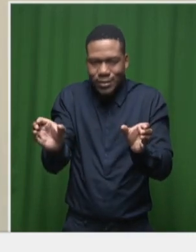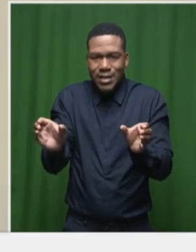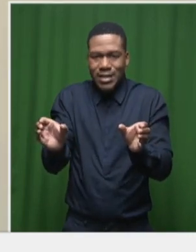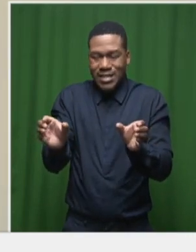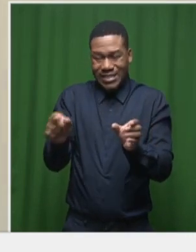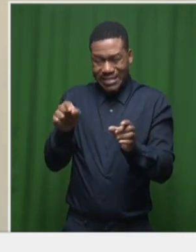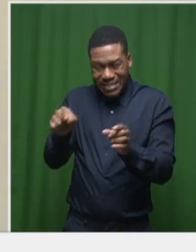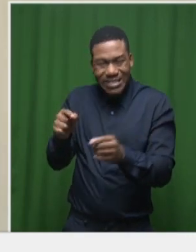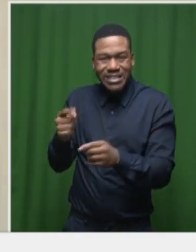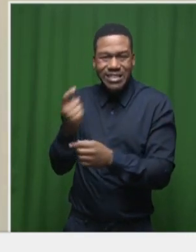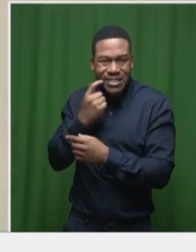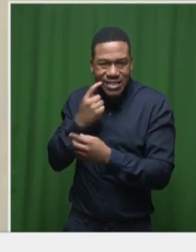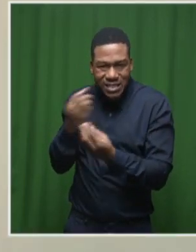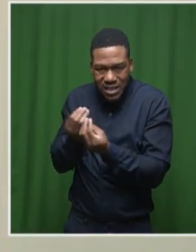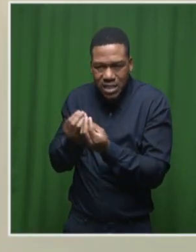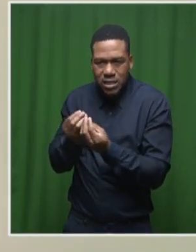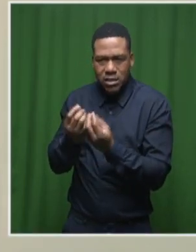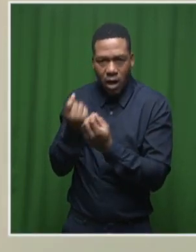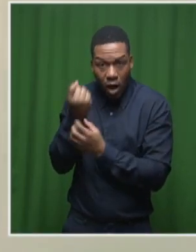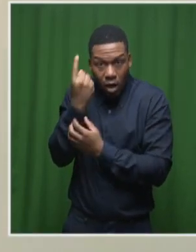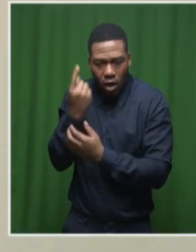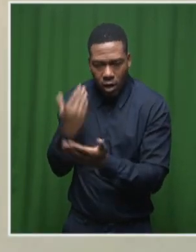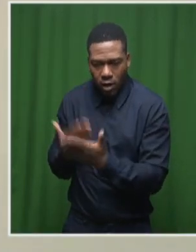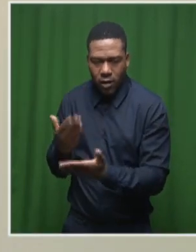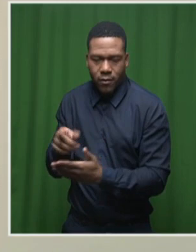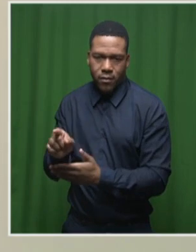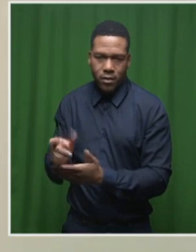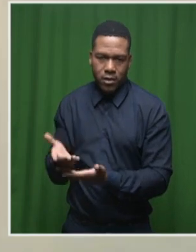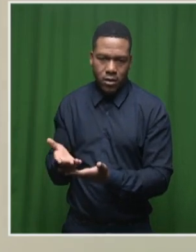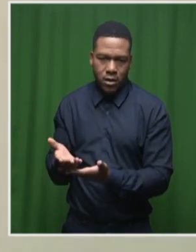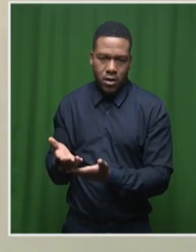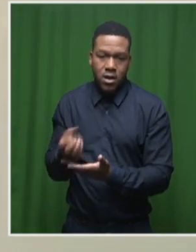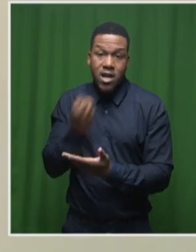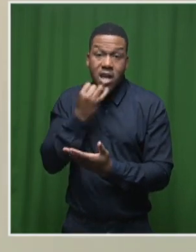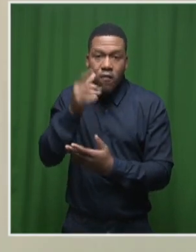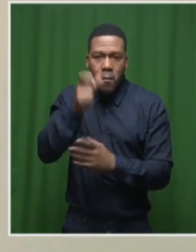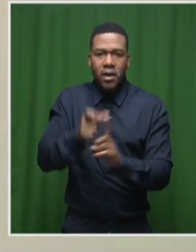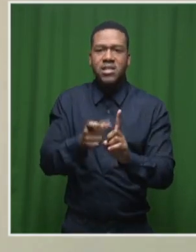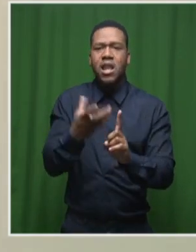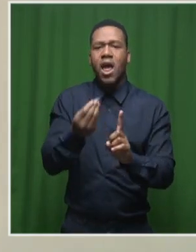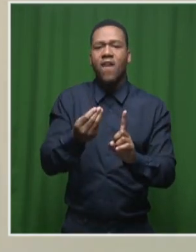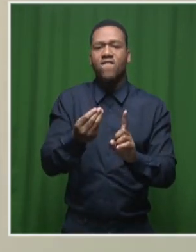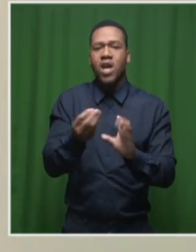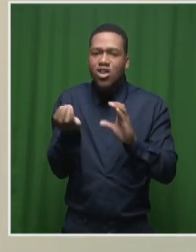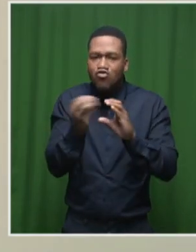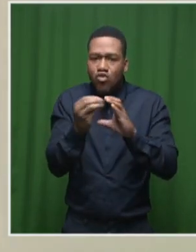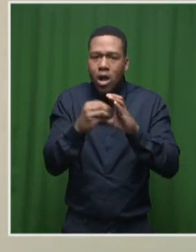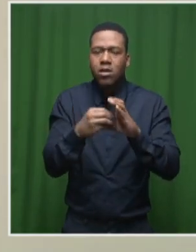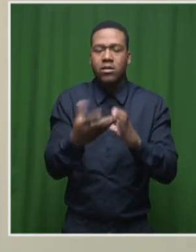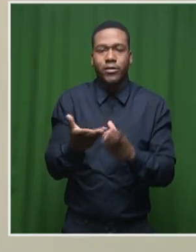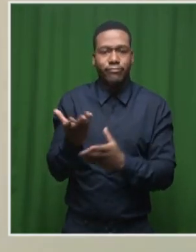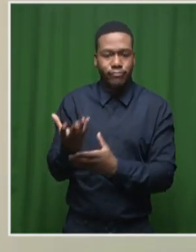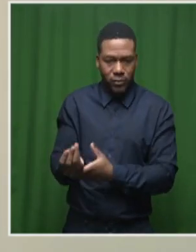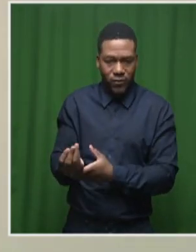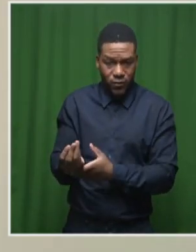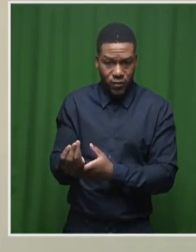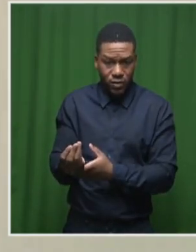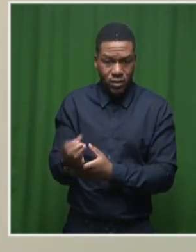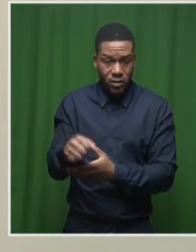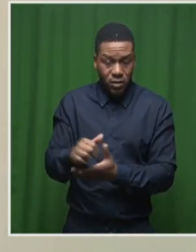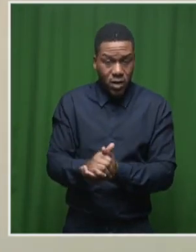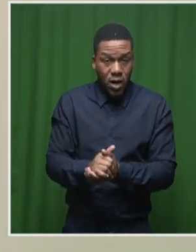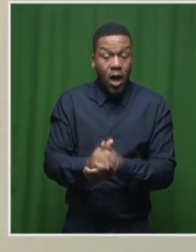understand for everyone who's active at the credit bureau, and educate them on the most important aspects.